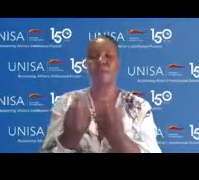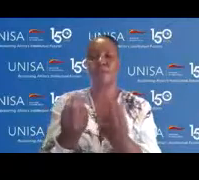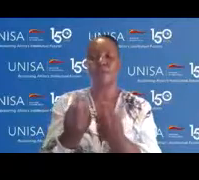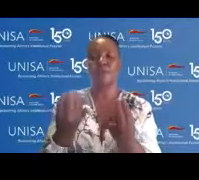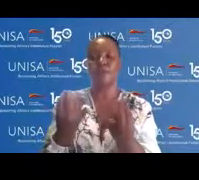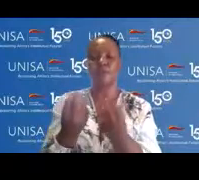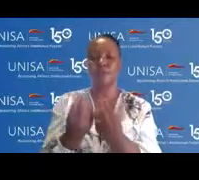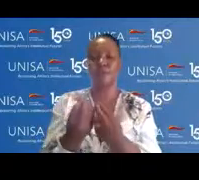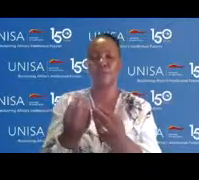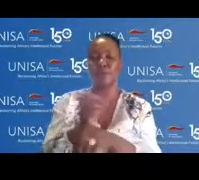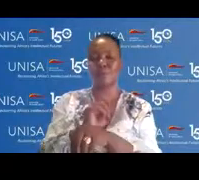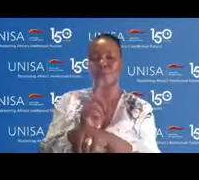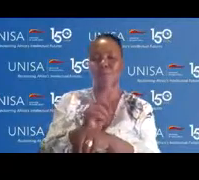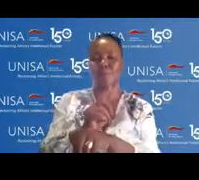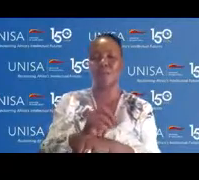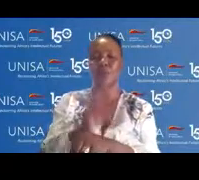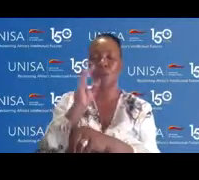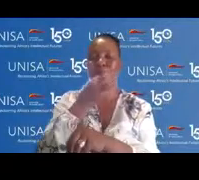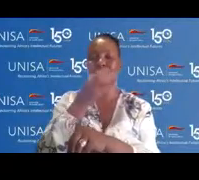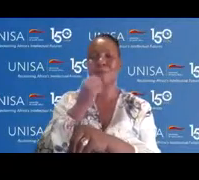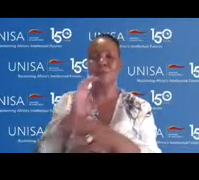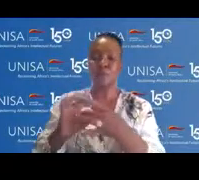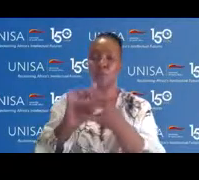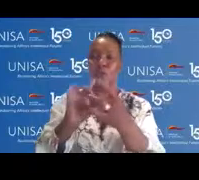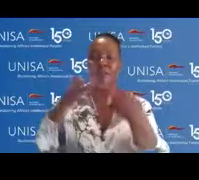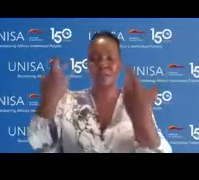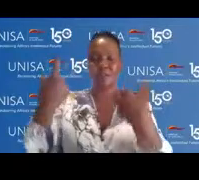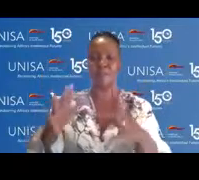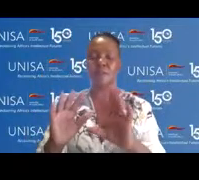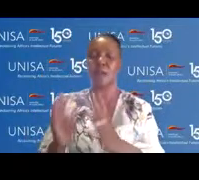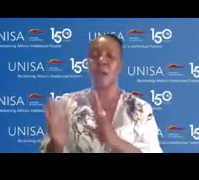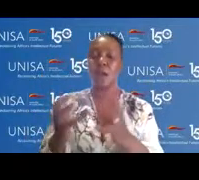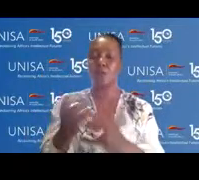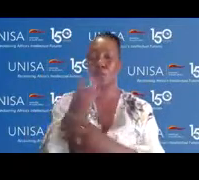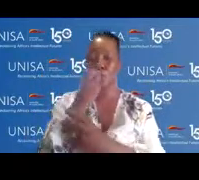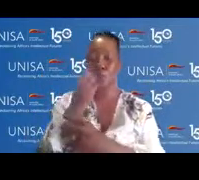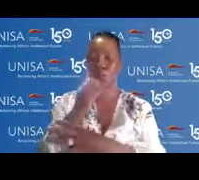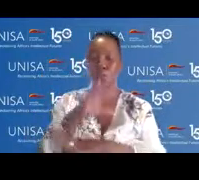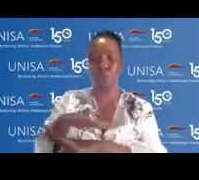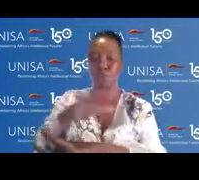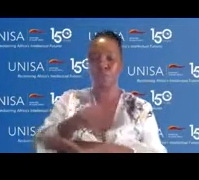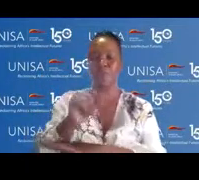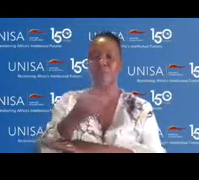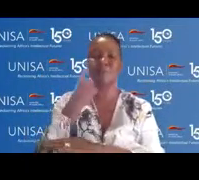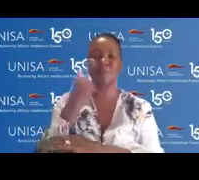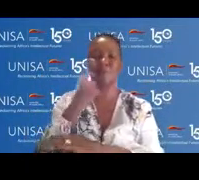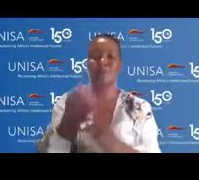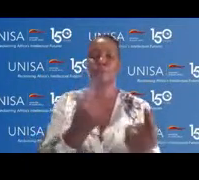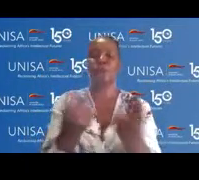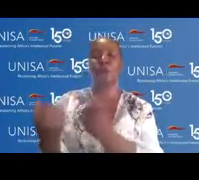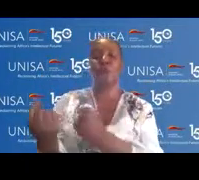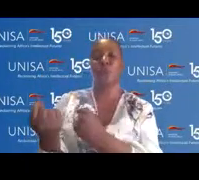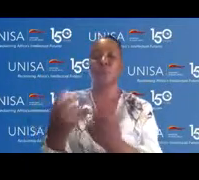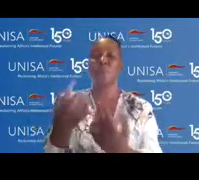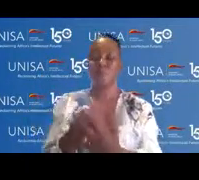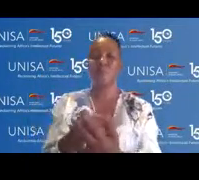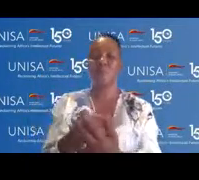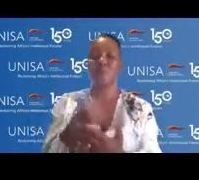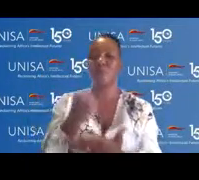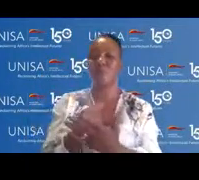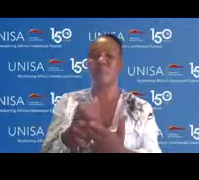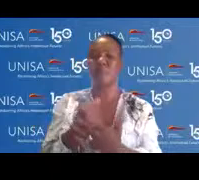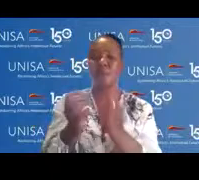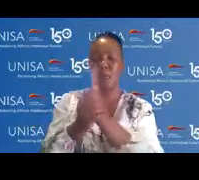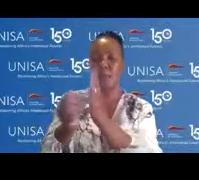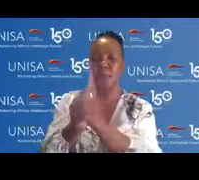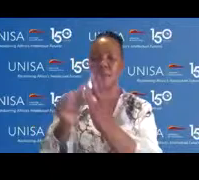then connected. So that's how you can hotspot, guys. Very easy to do. You definitely, this is a skill you must be